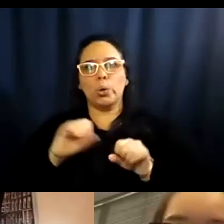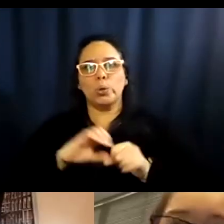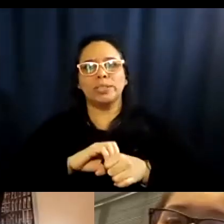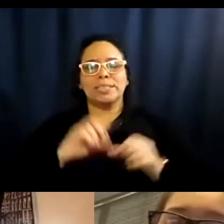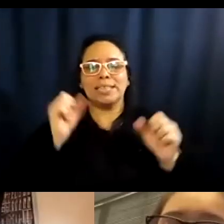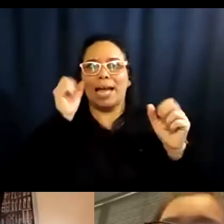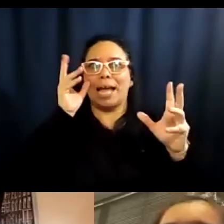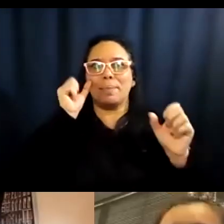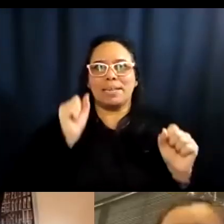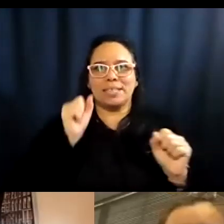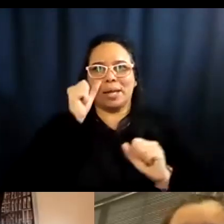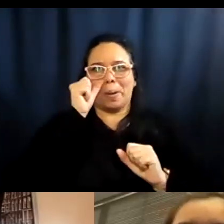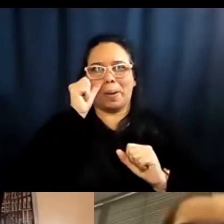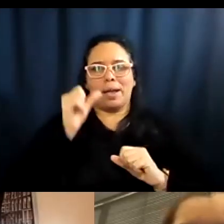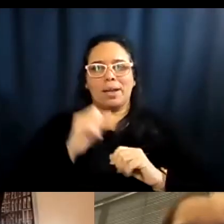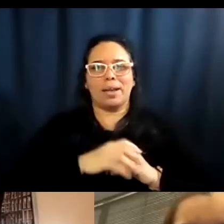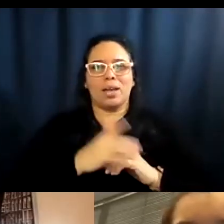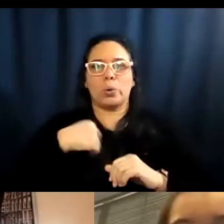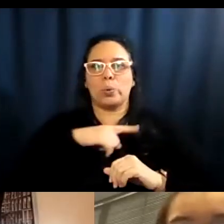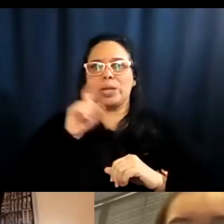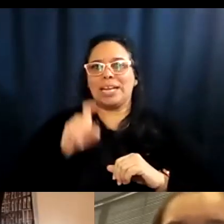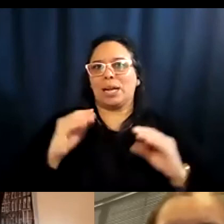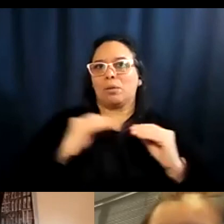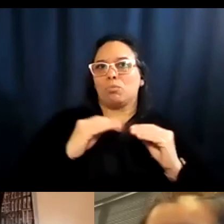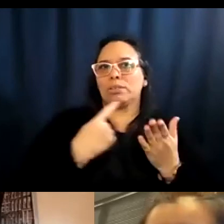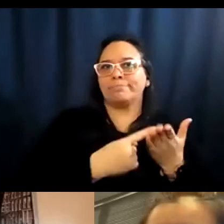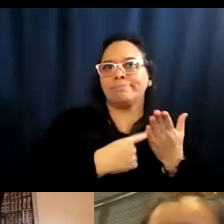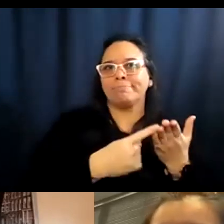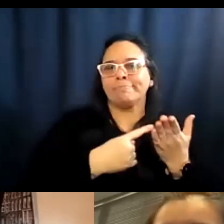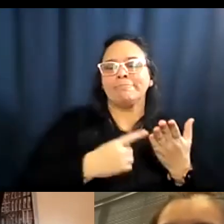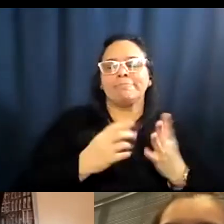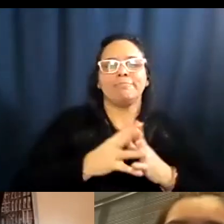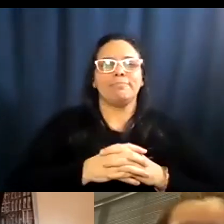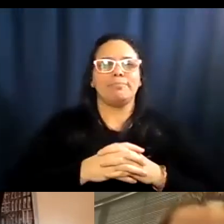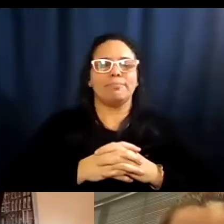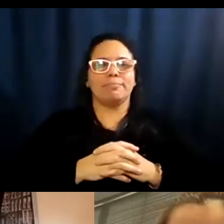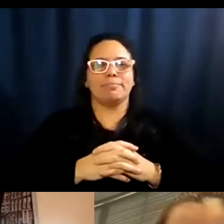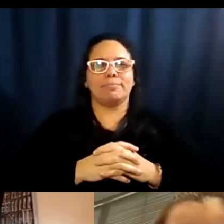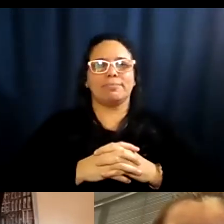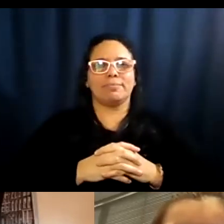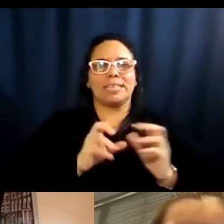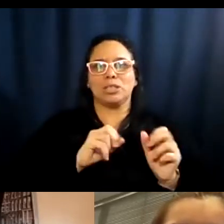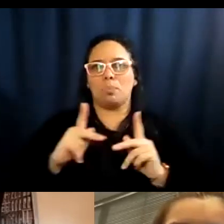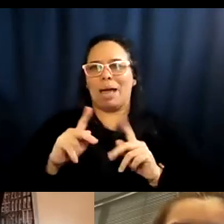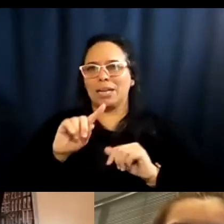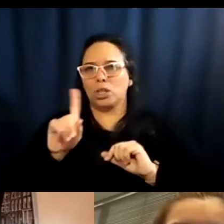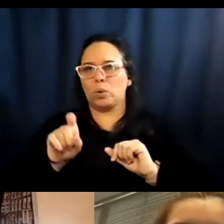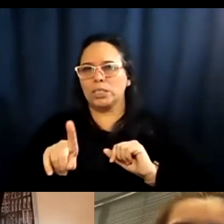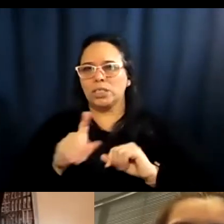event. And I think, you know, we need to have a lot more discussions like this. But back to the question, I think